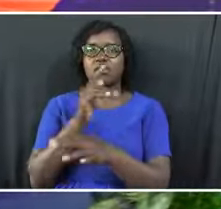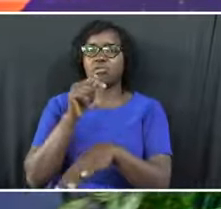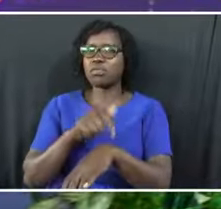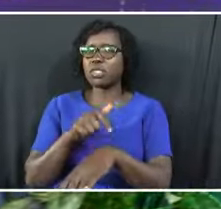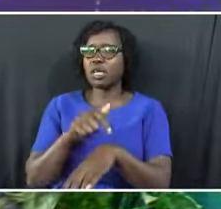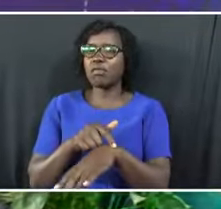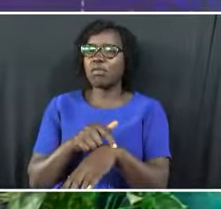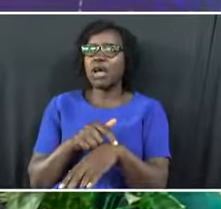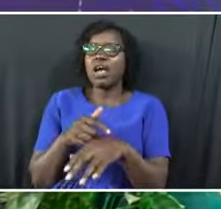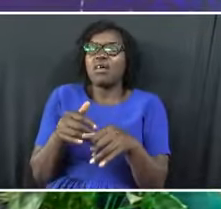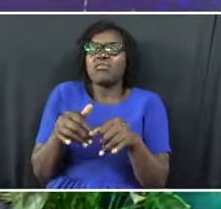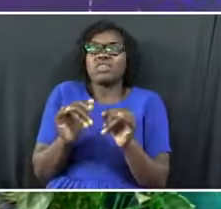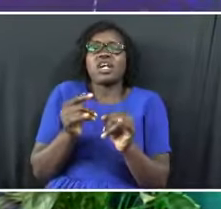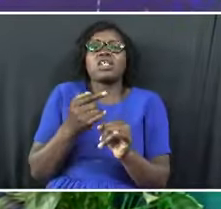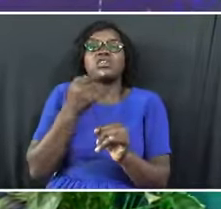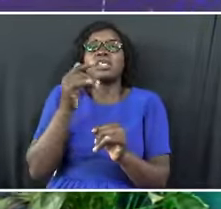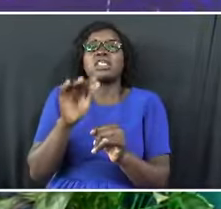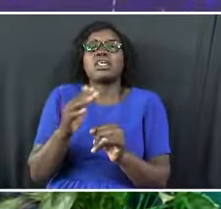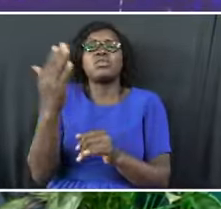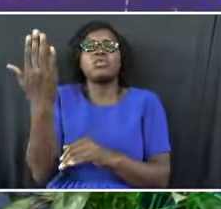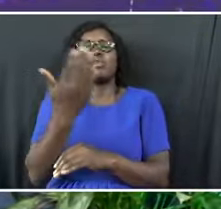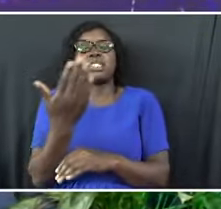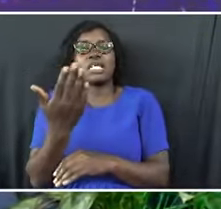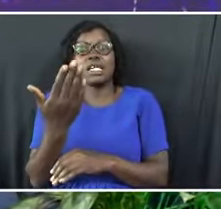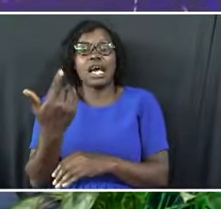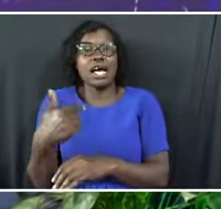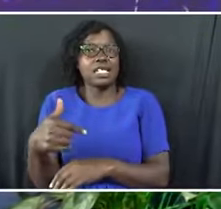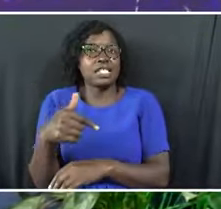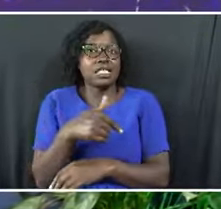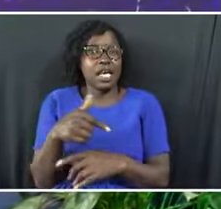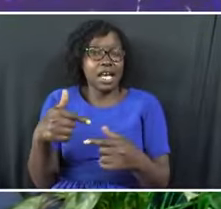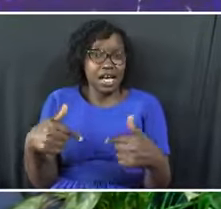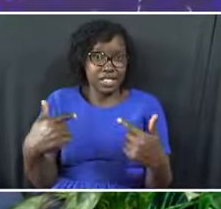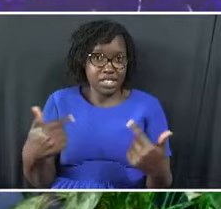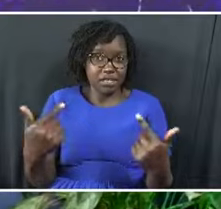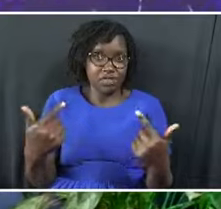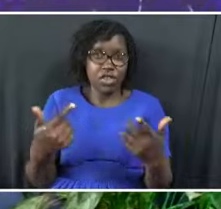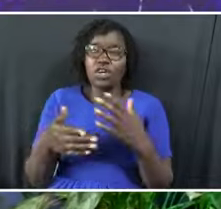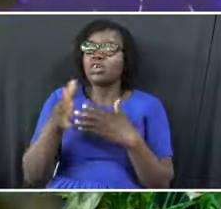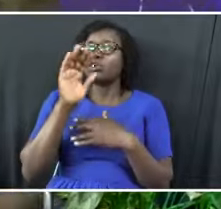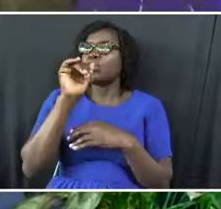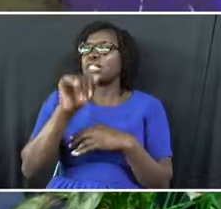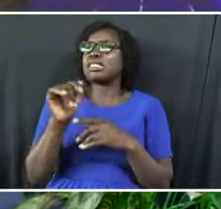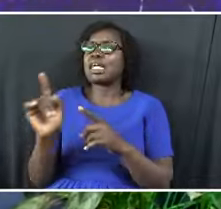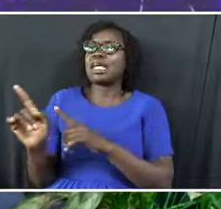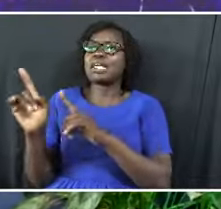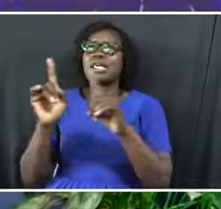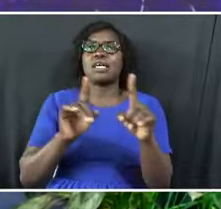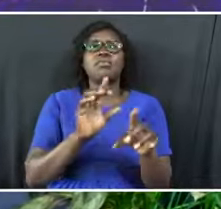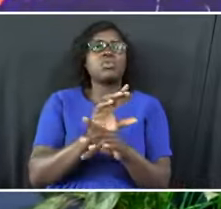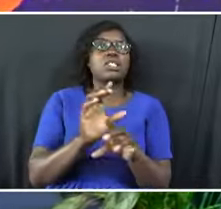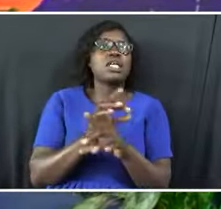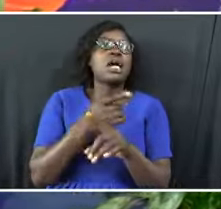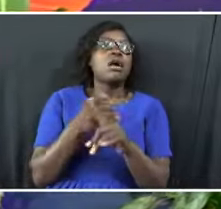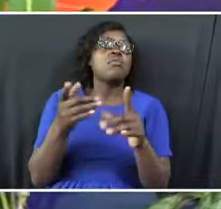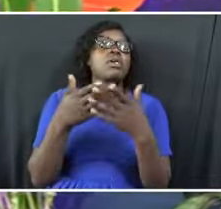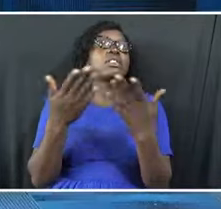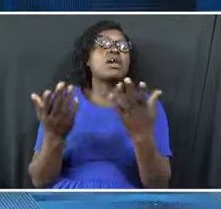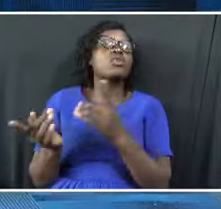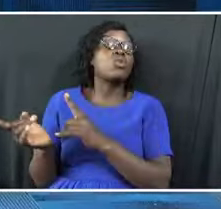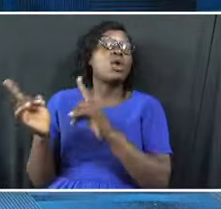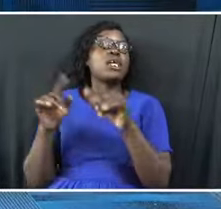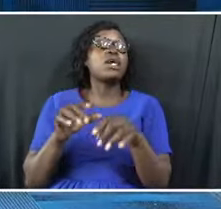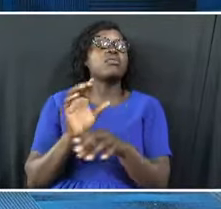today, we present ourselves to God. Yes, I can come to church, but how do I come